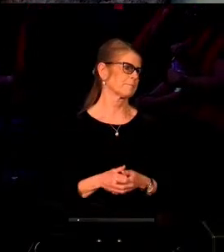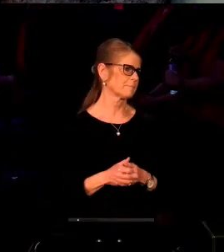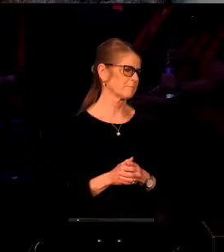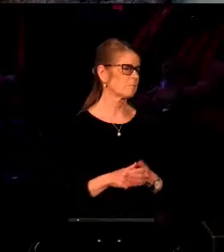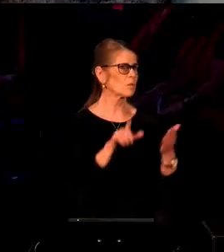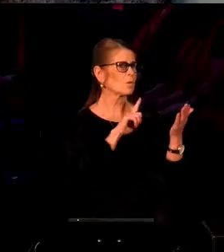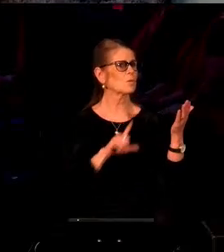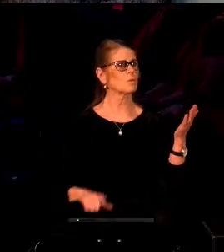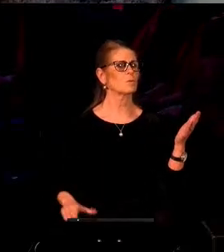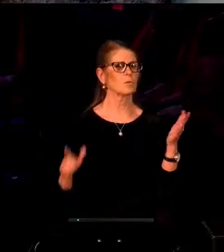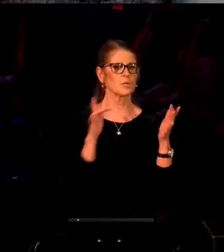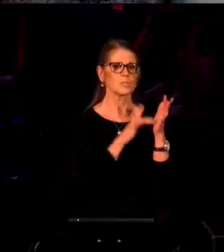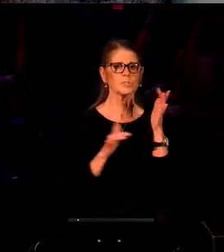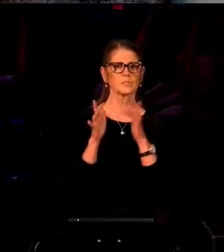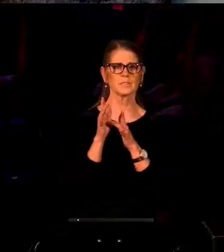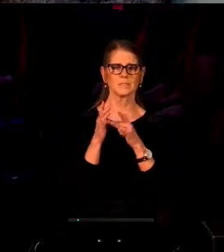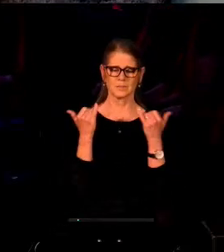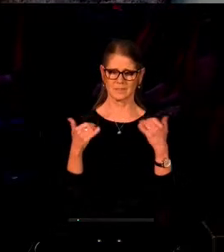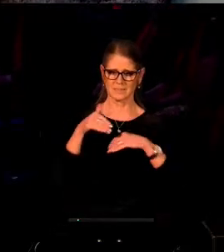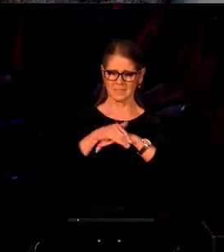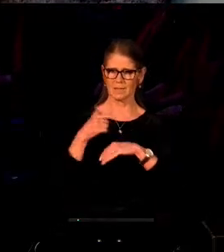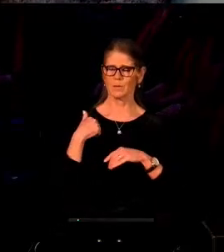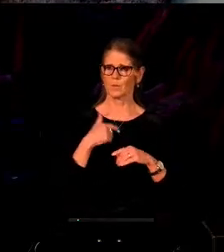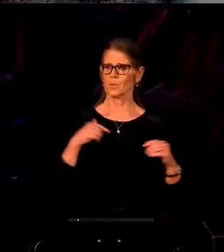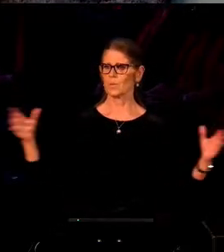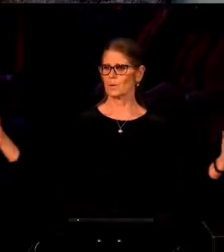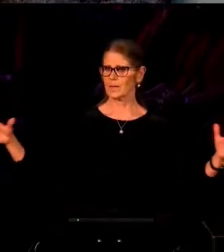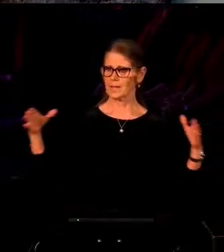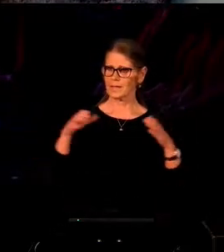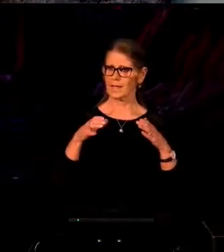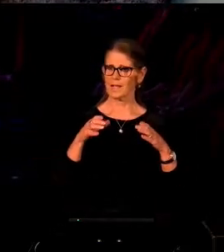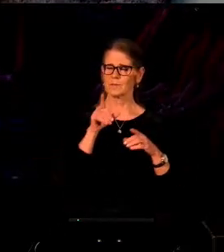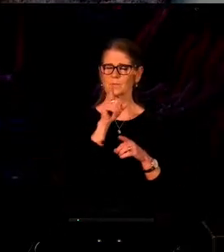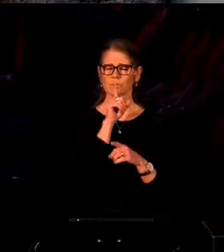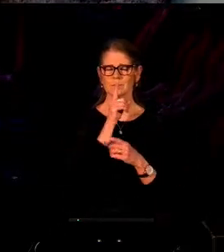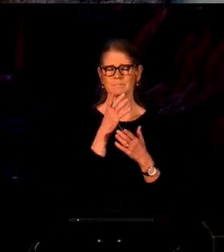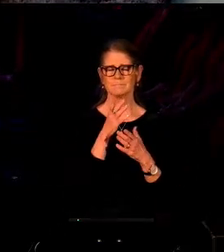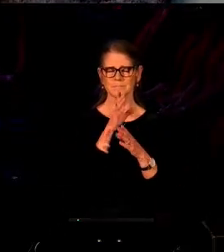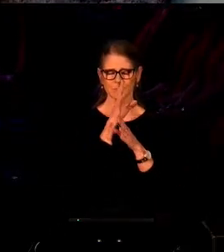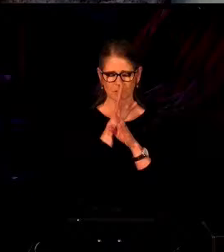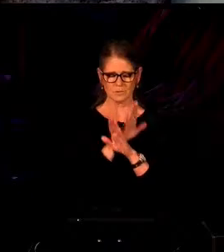Lord Jesus, we gather this evening in what is a solemn occasion.